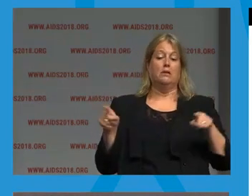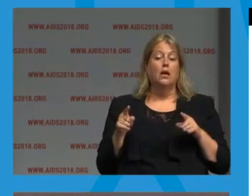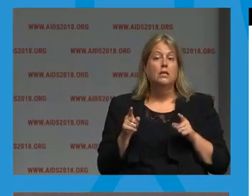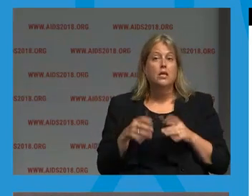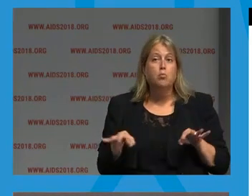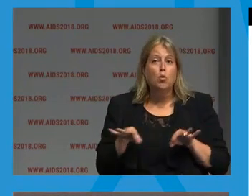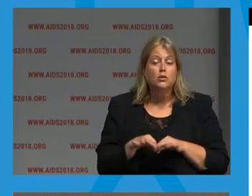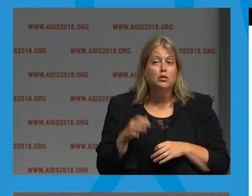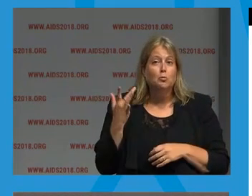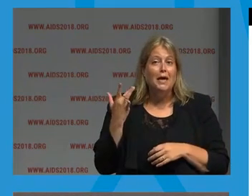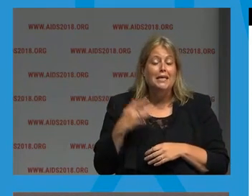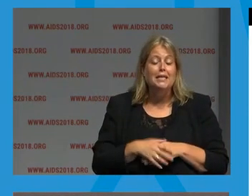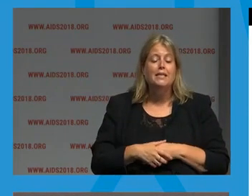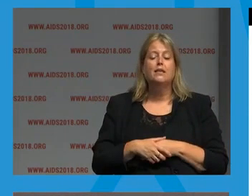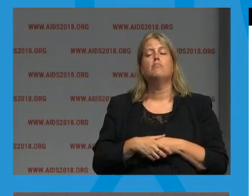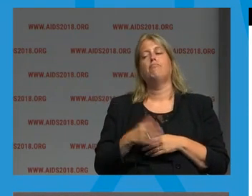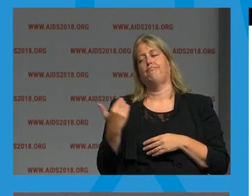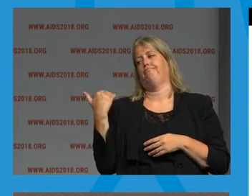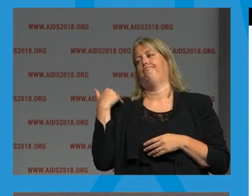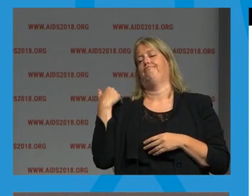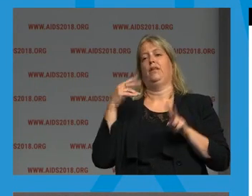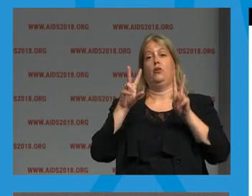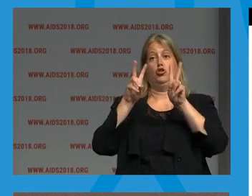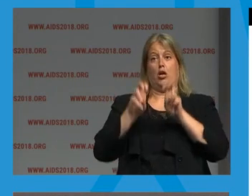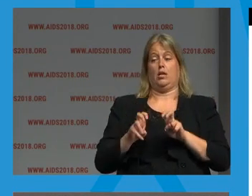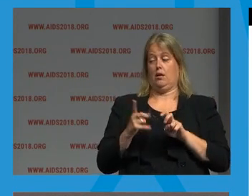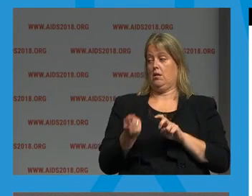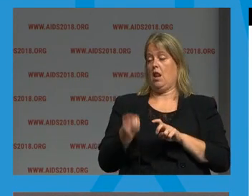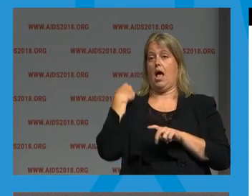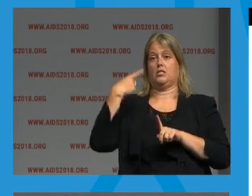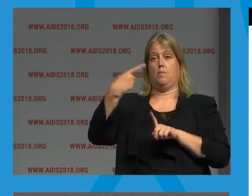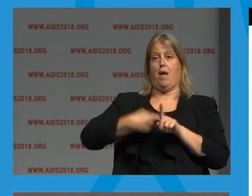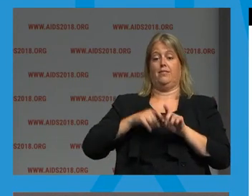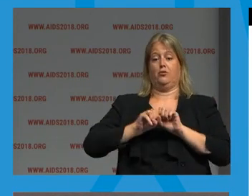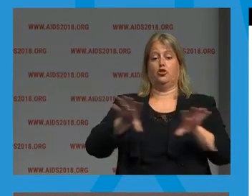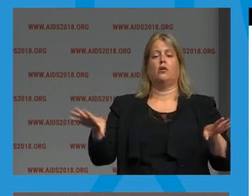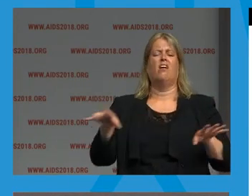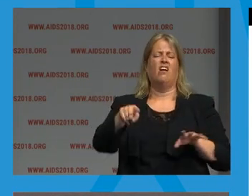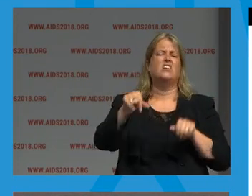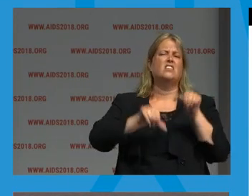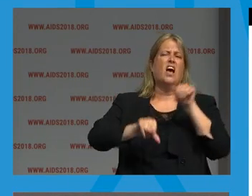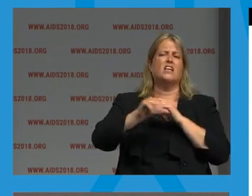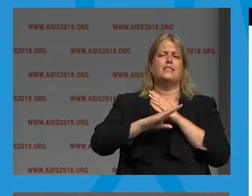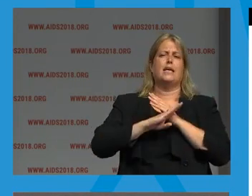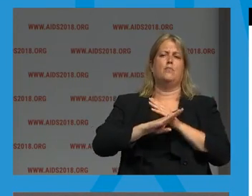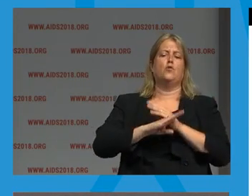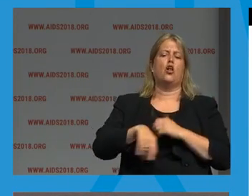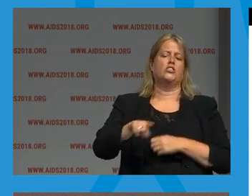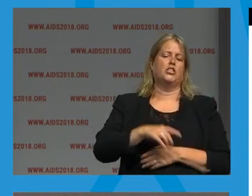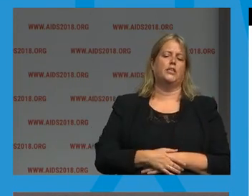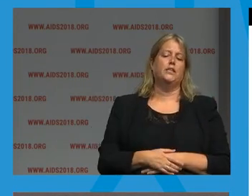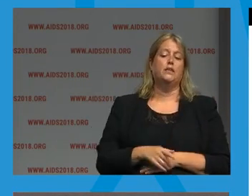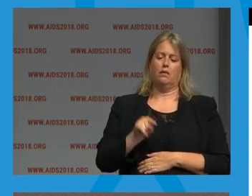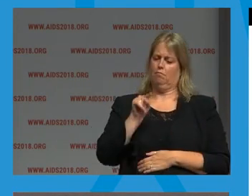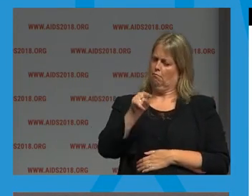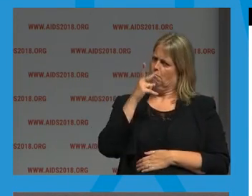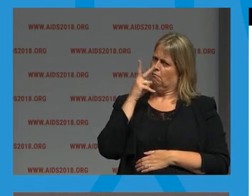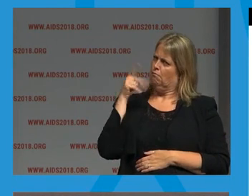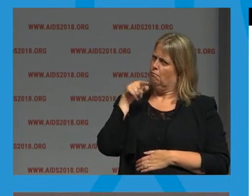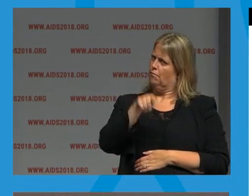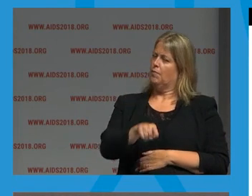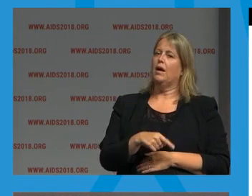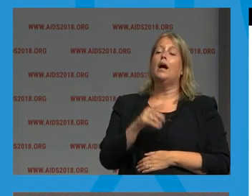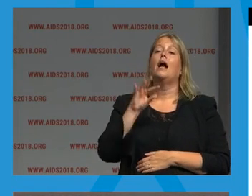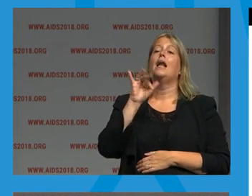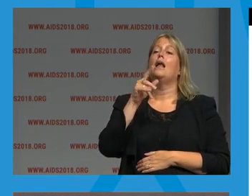important? Because a recent study published last month in Science Immunology by Mike Betz's group, they looked at the